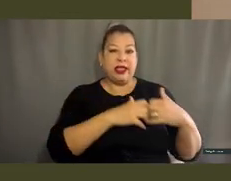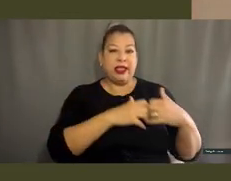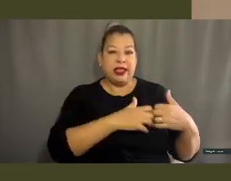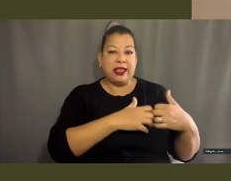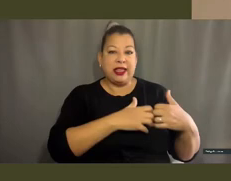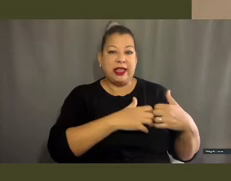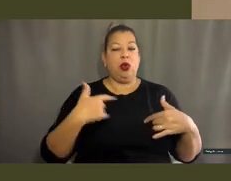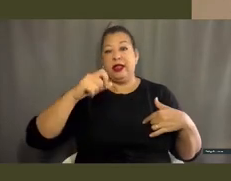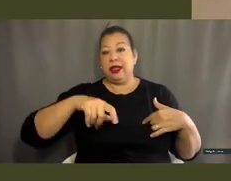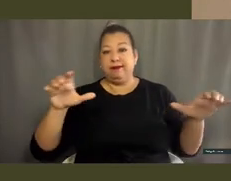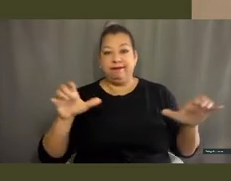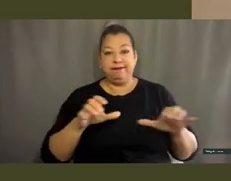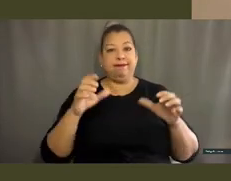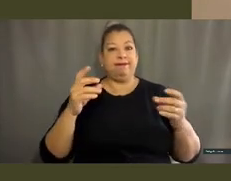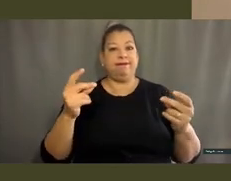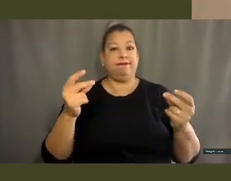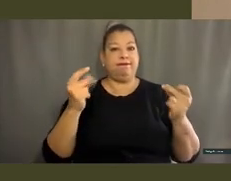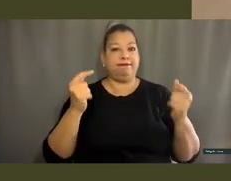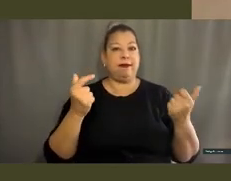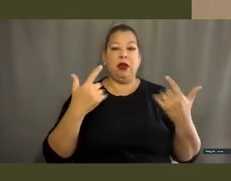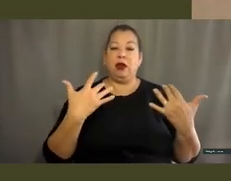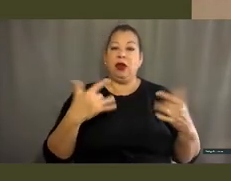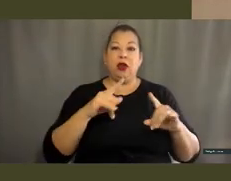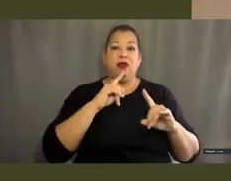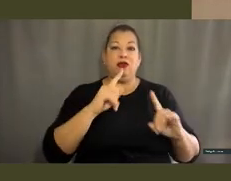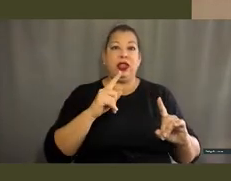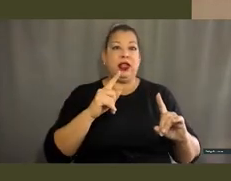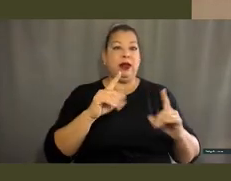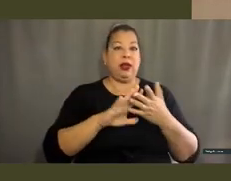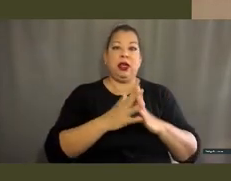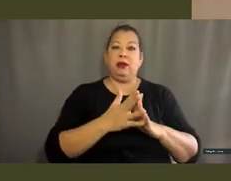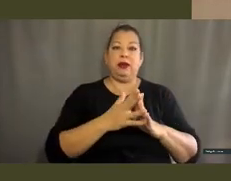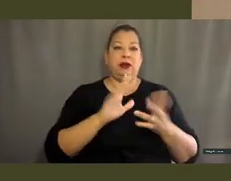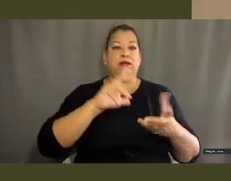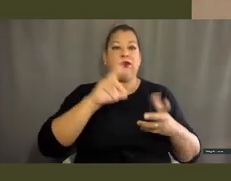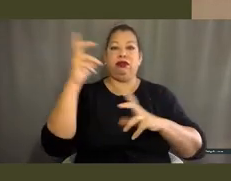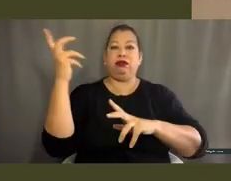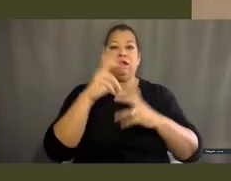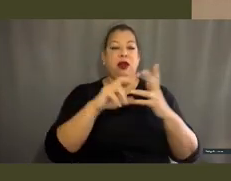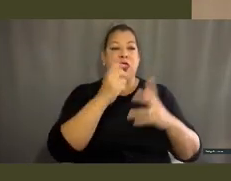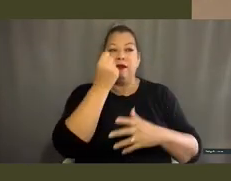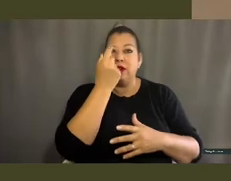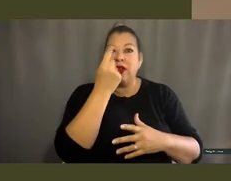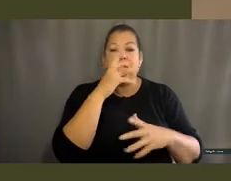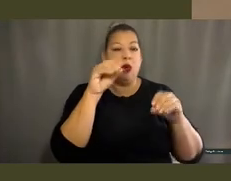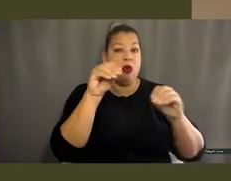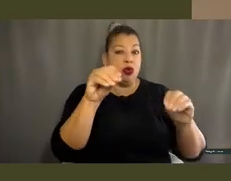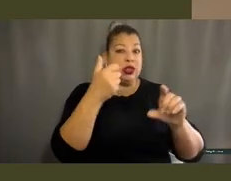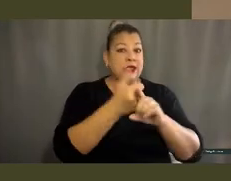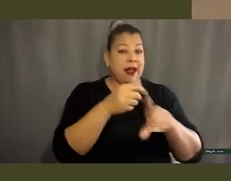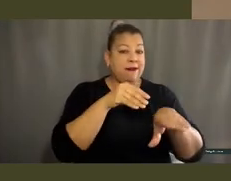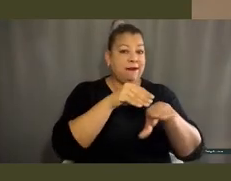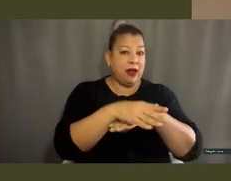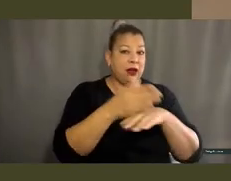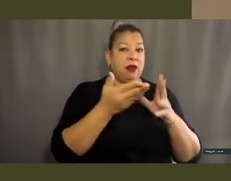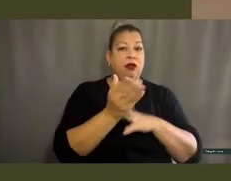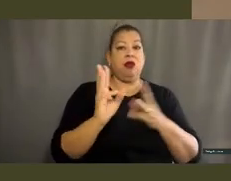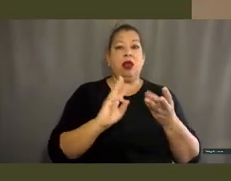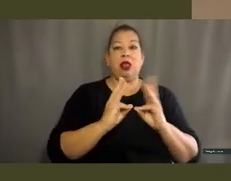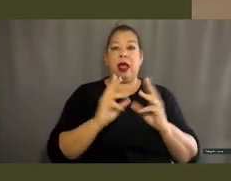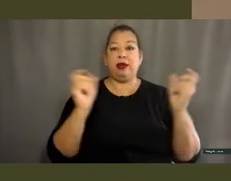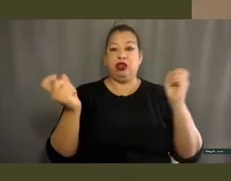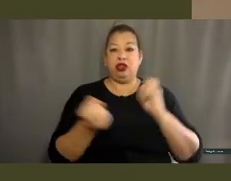strong action, is really a melting pot of understanding that the ocean is being affected by climate change, and thus there needs to be serious ambition